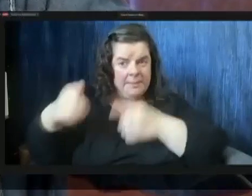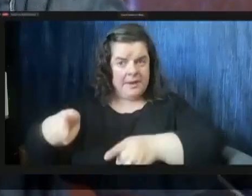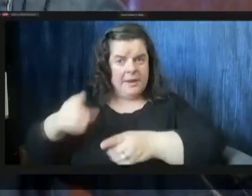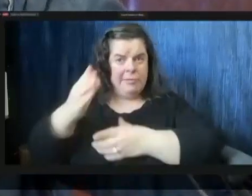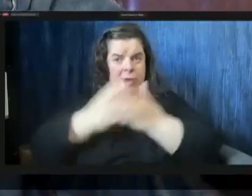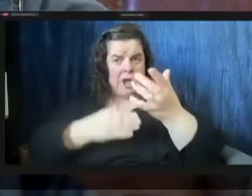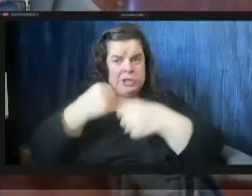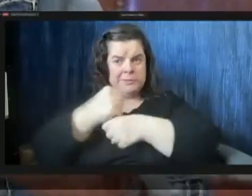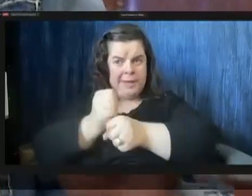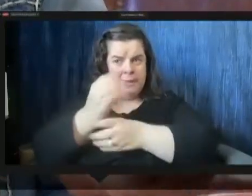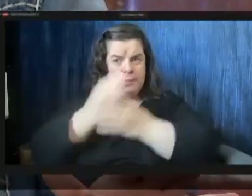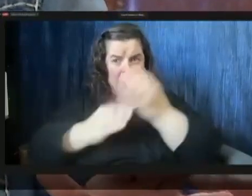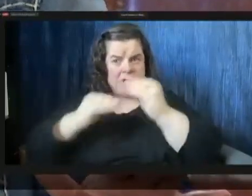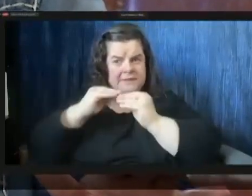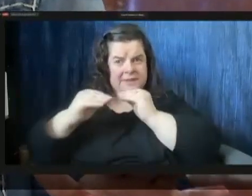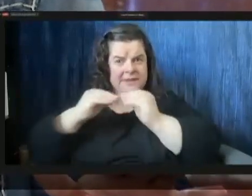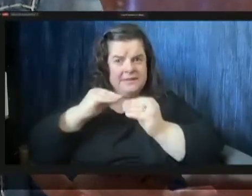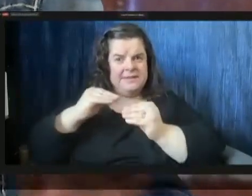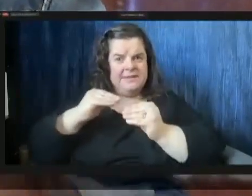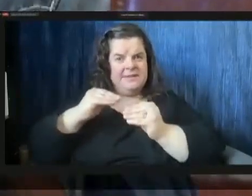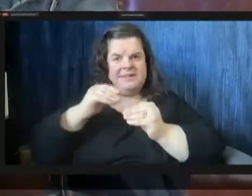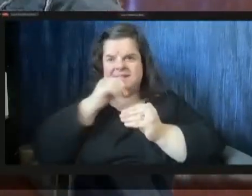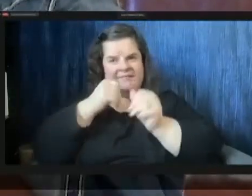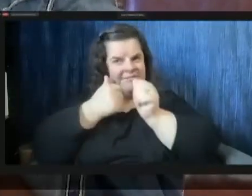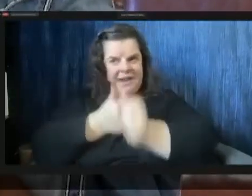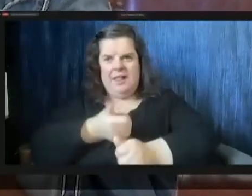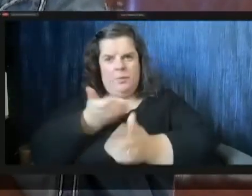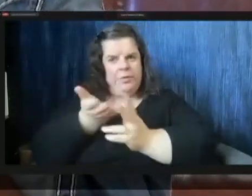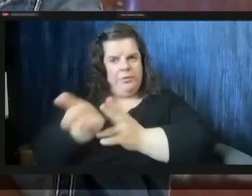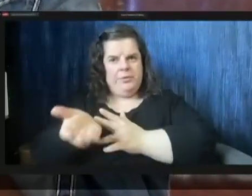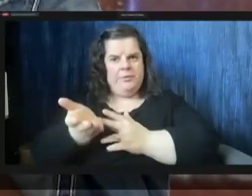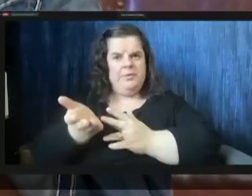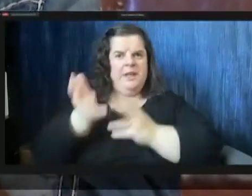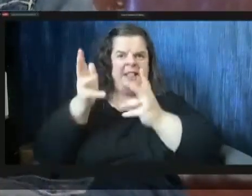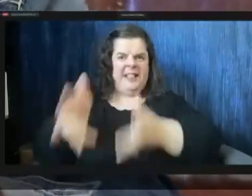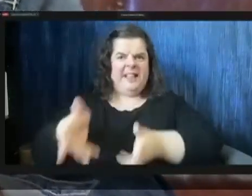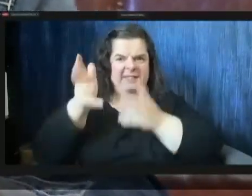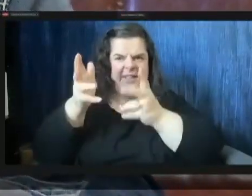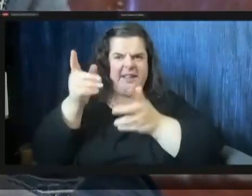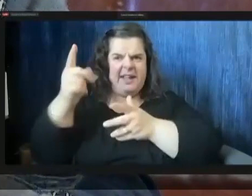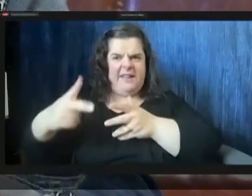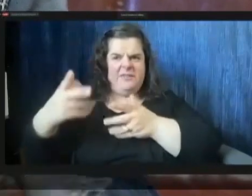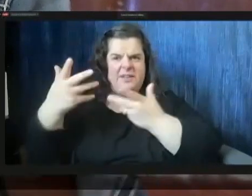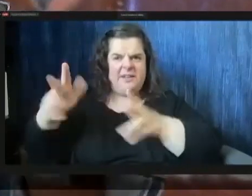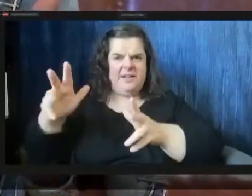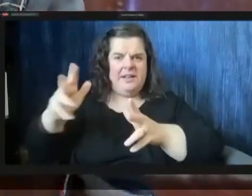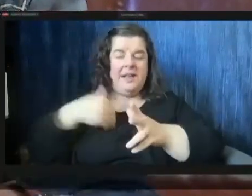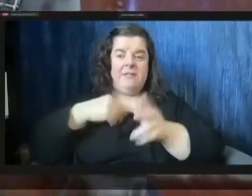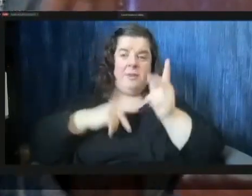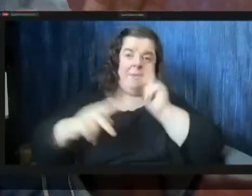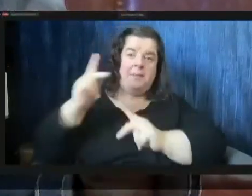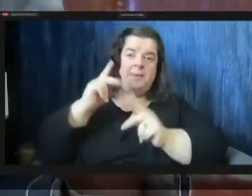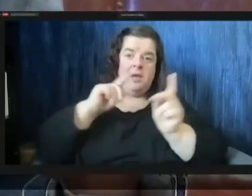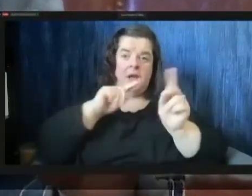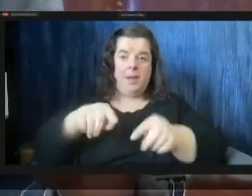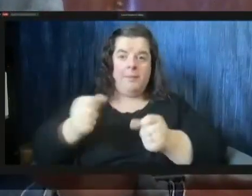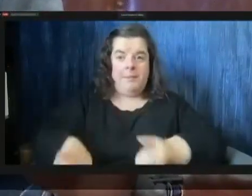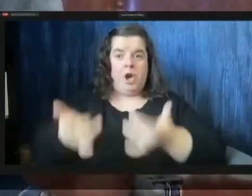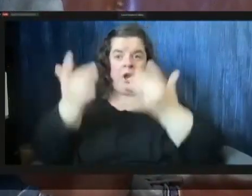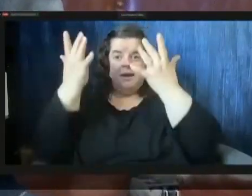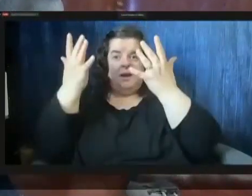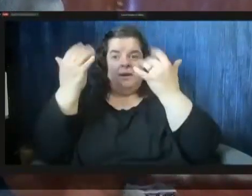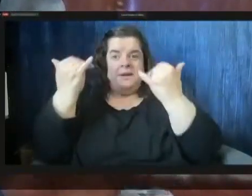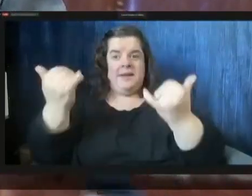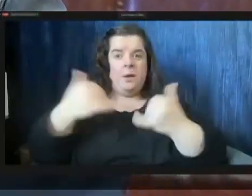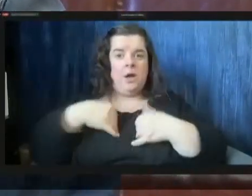and partially fixed, but not following through. So they leave that develop halfway done, so then we have people coming, burn it down, and now we have tragic